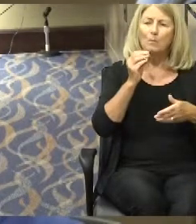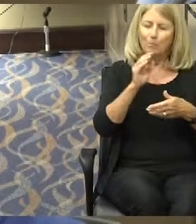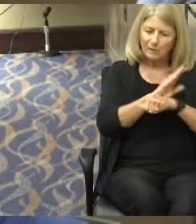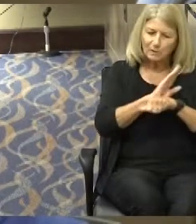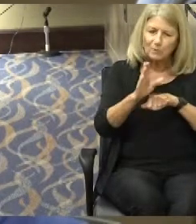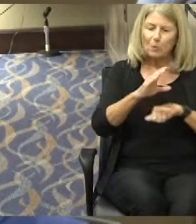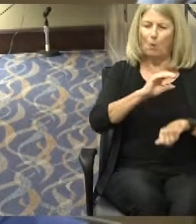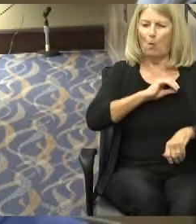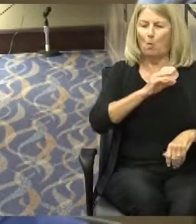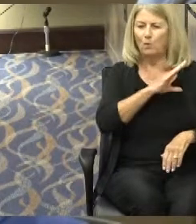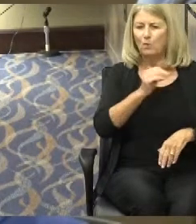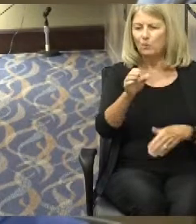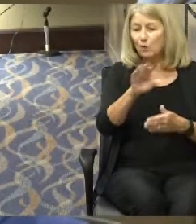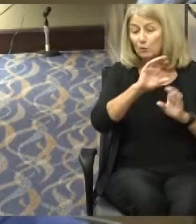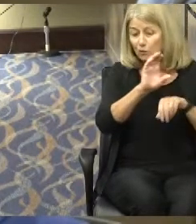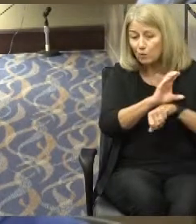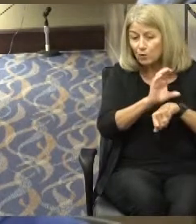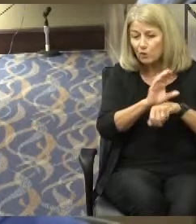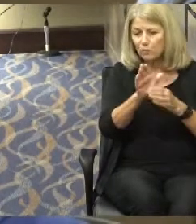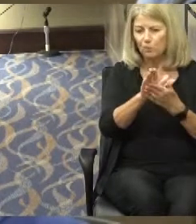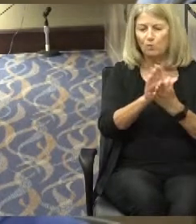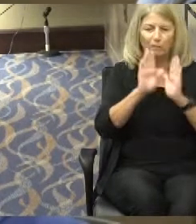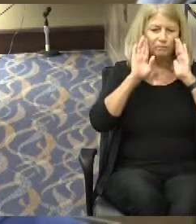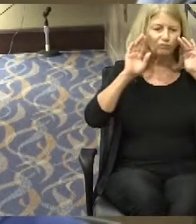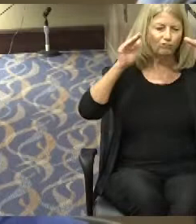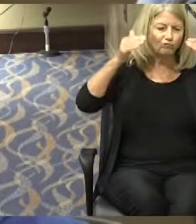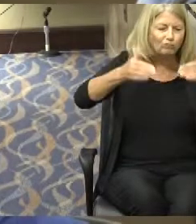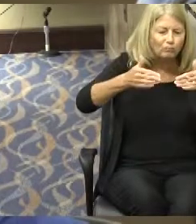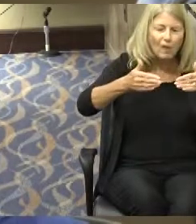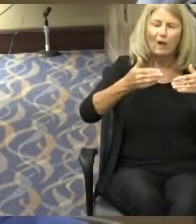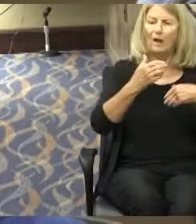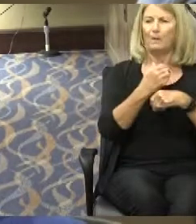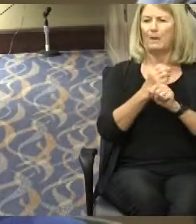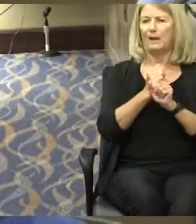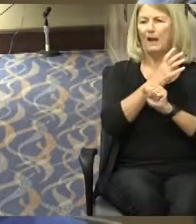and schools to really focus on creating